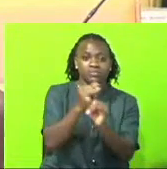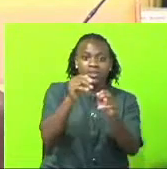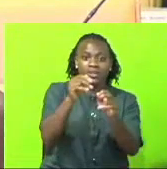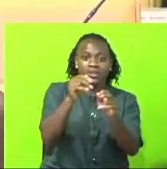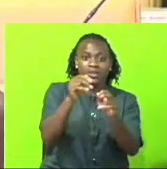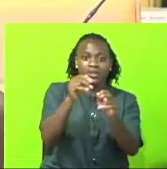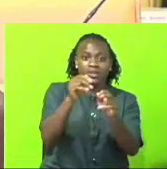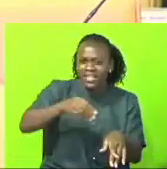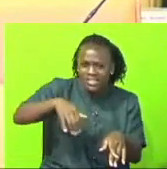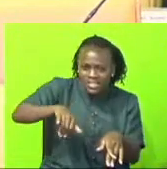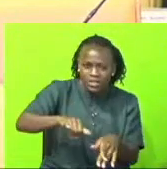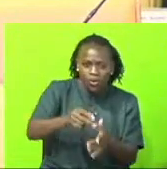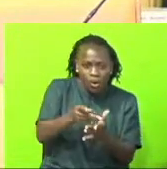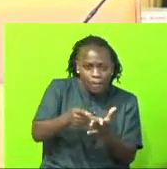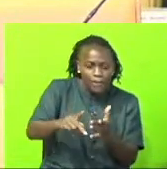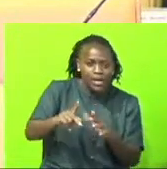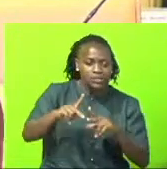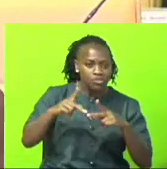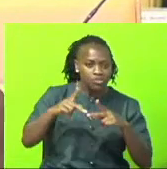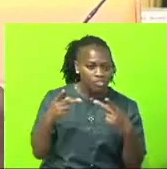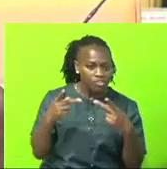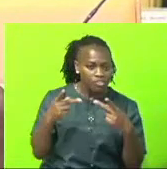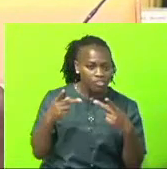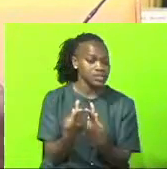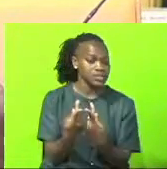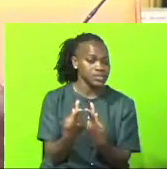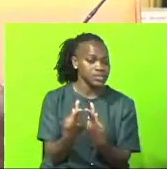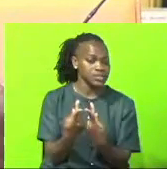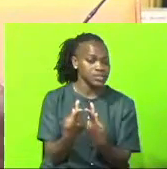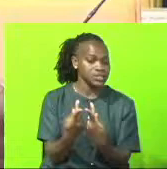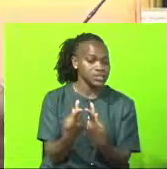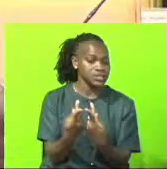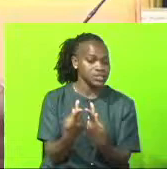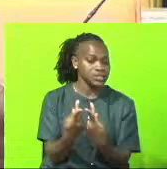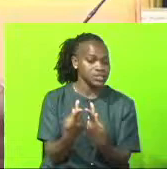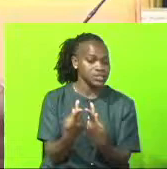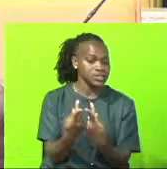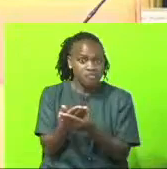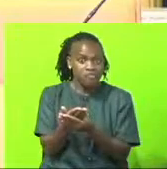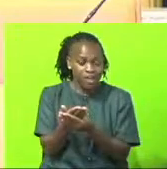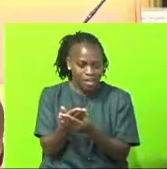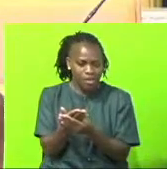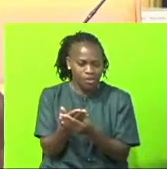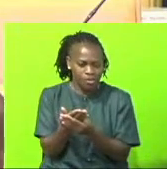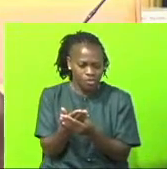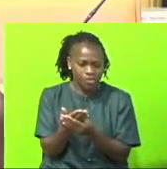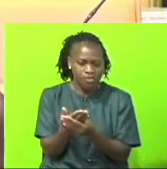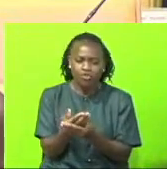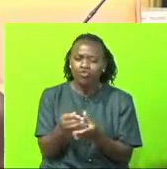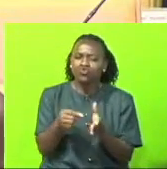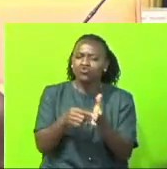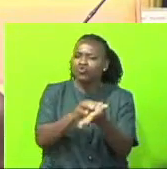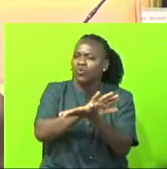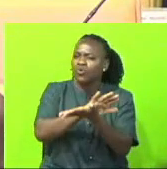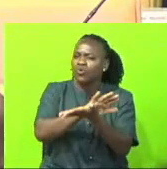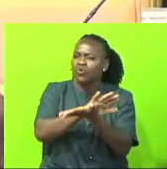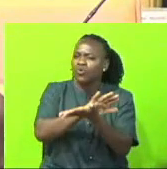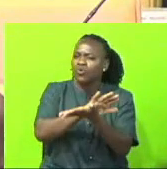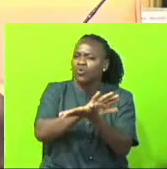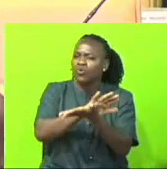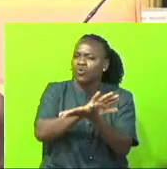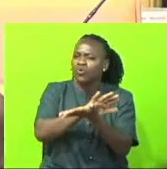step taken to contest against his party automatically triggers forfeiture of membership. Having